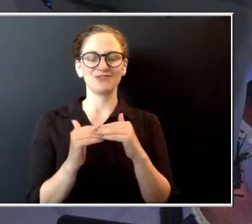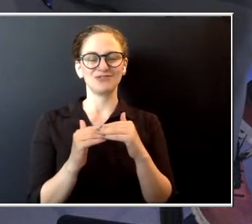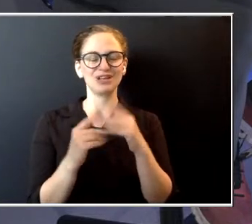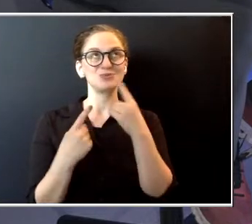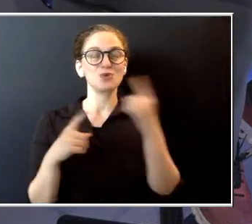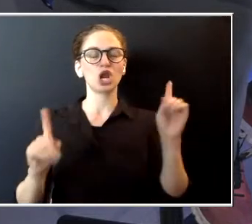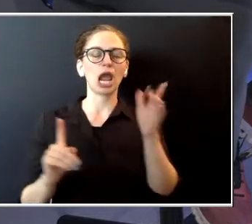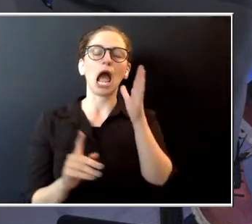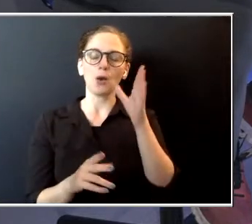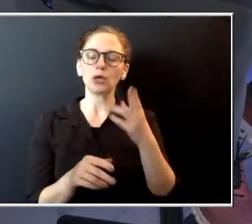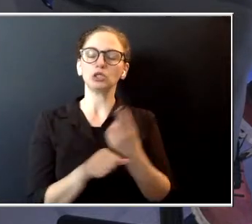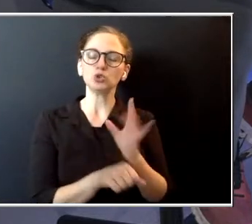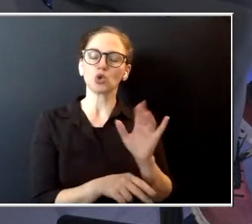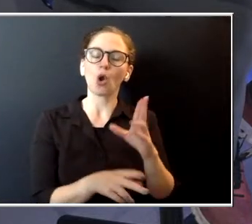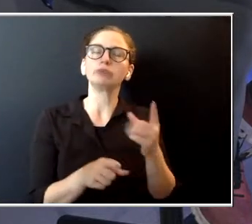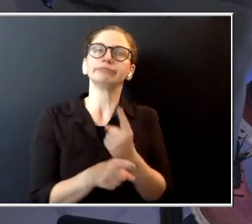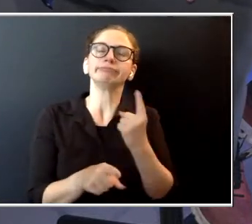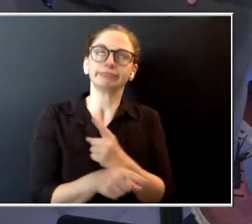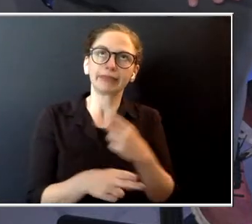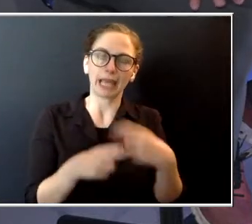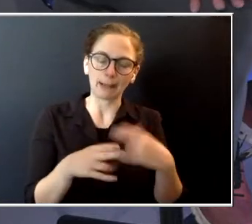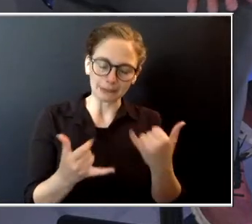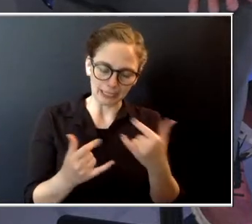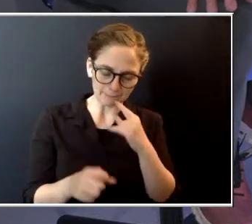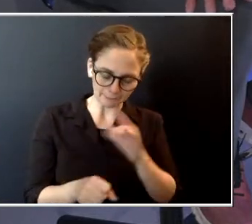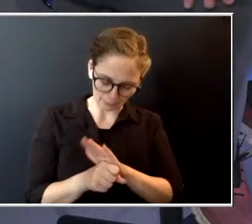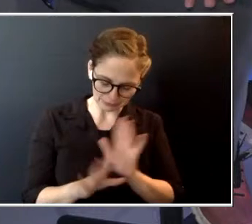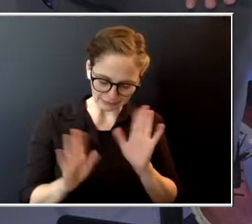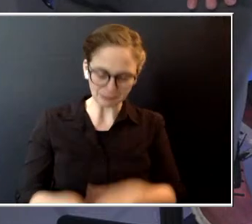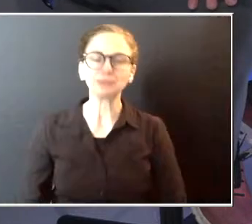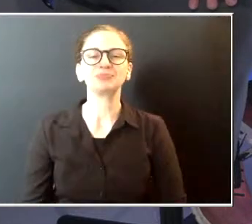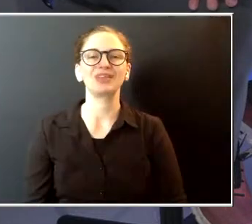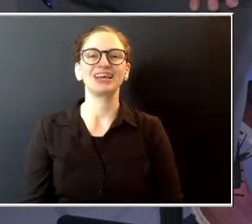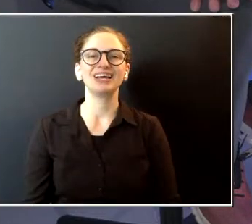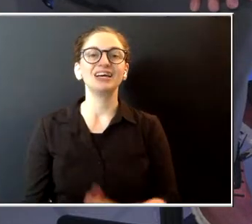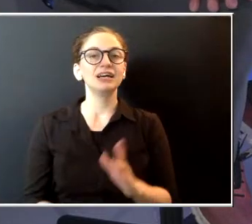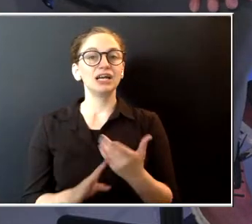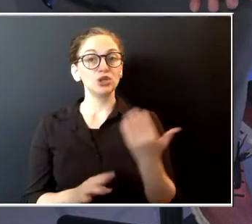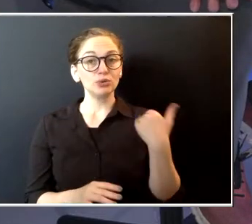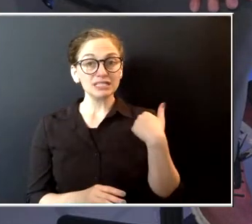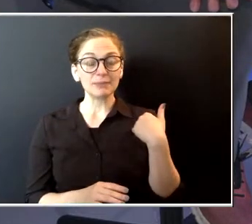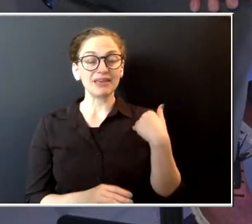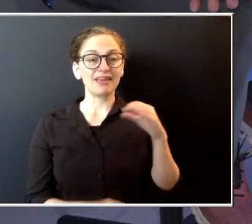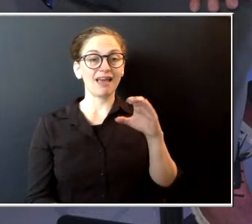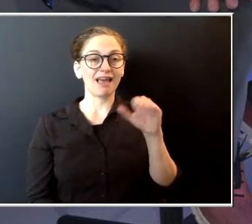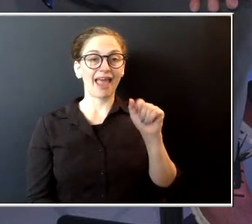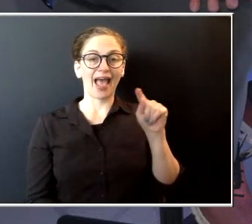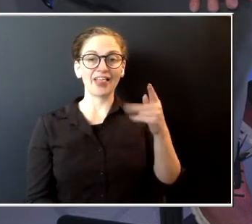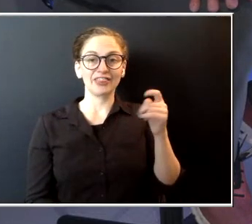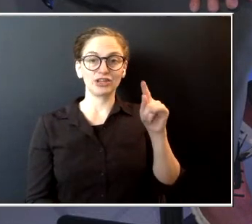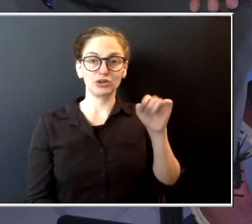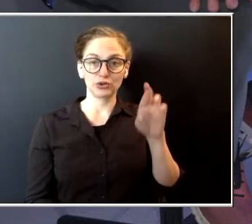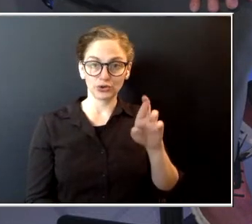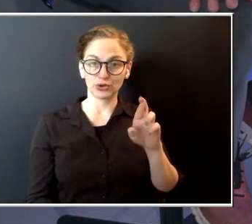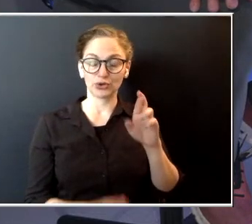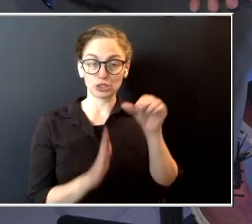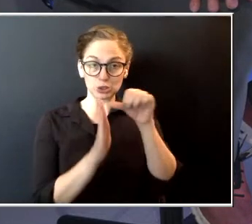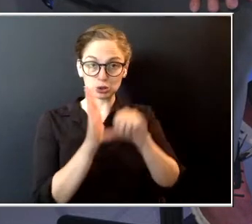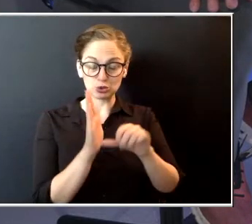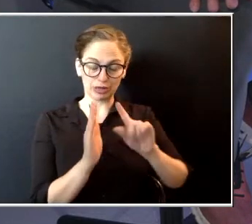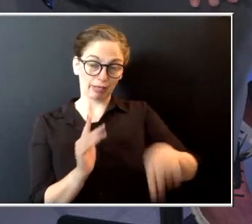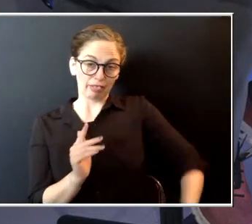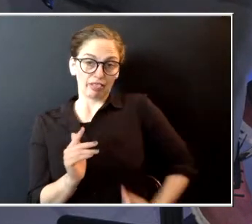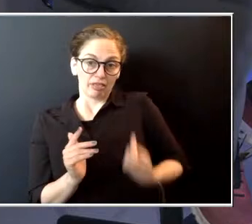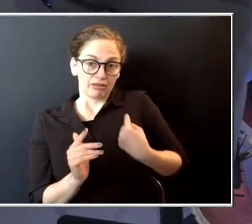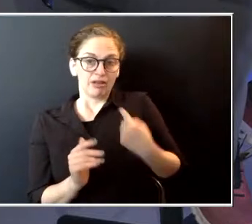fine. Catheter-based heart procedure started as a plan B for patients who weren't eligible for surgery. That is, they were too sick or they had